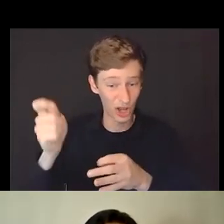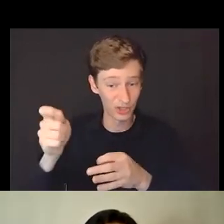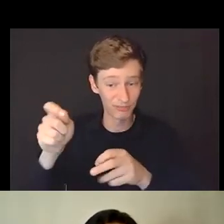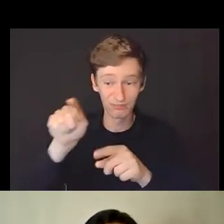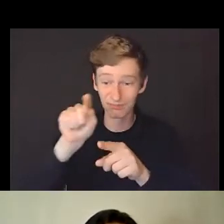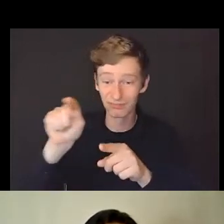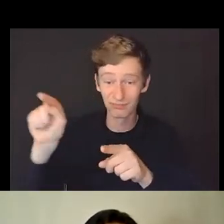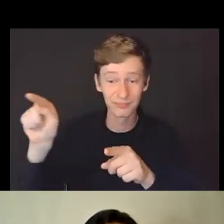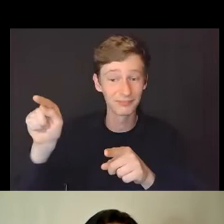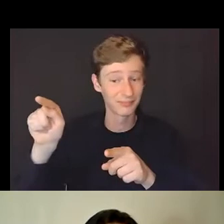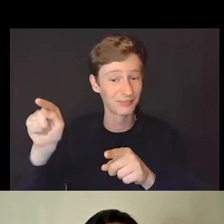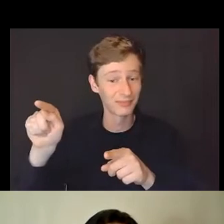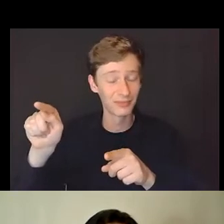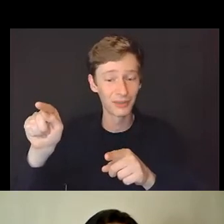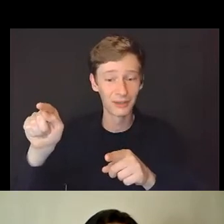and that